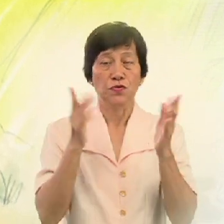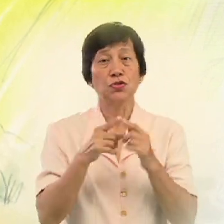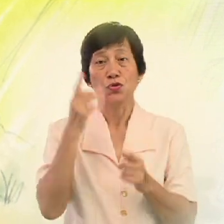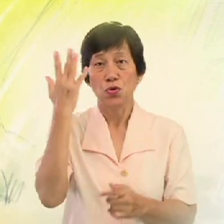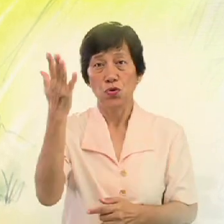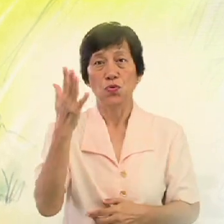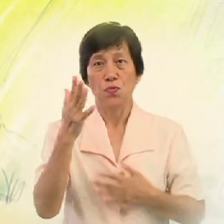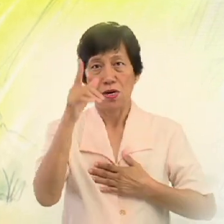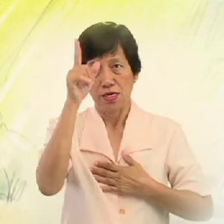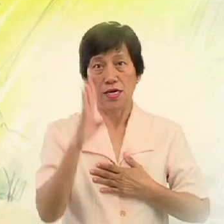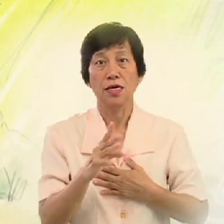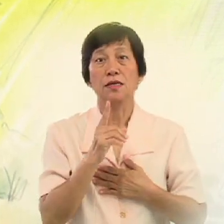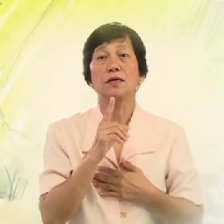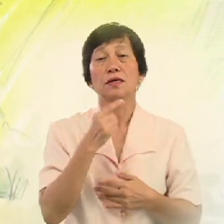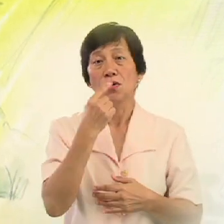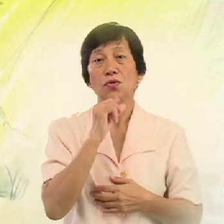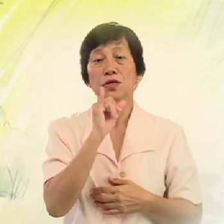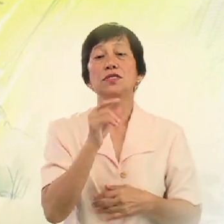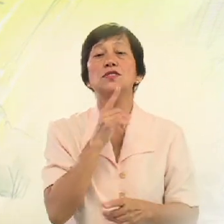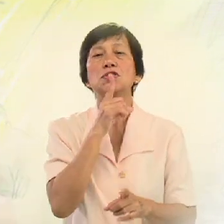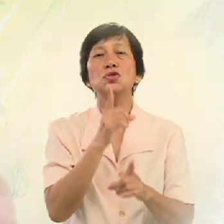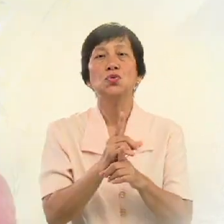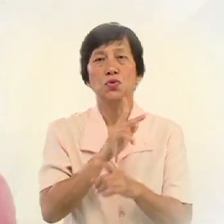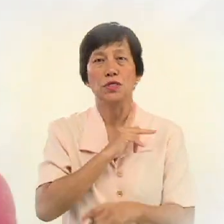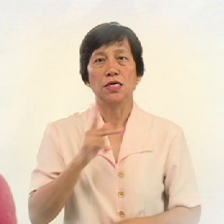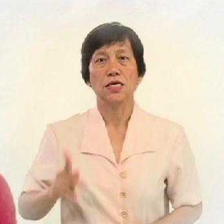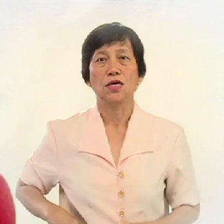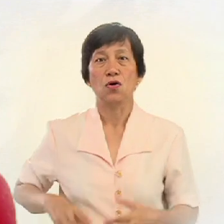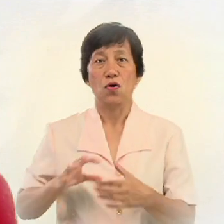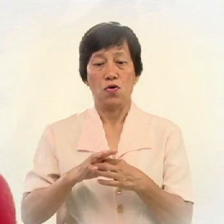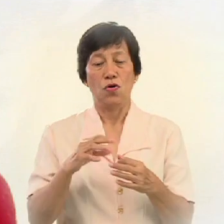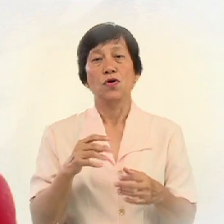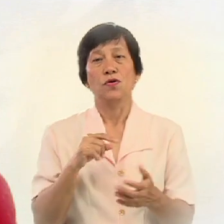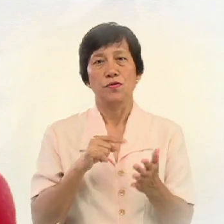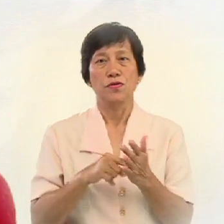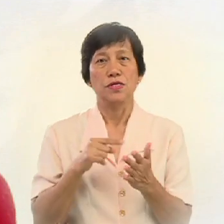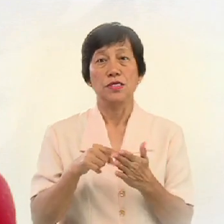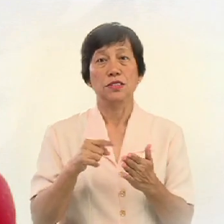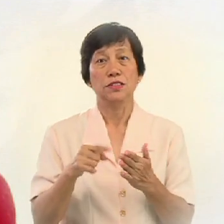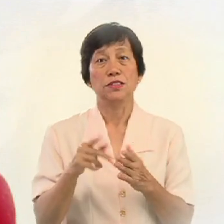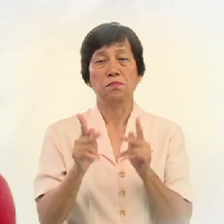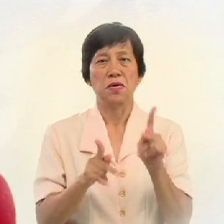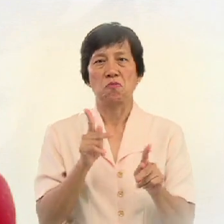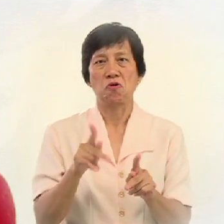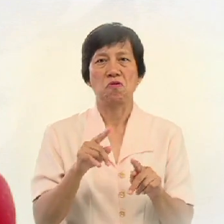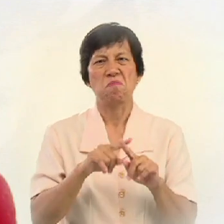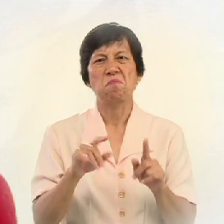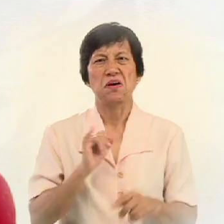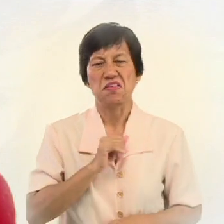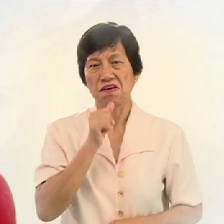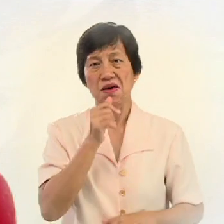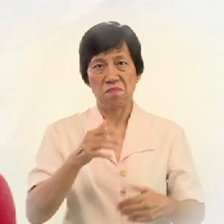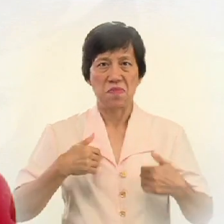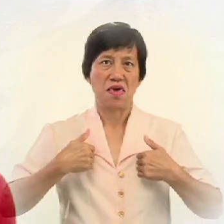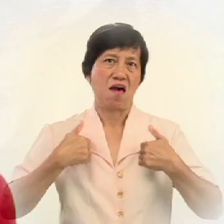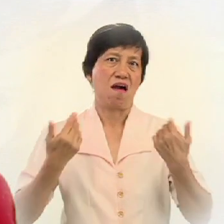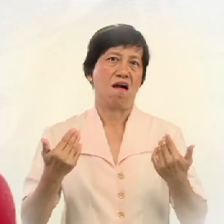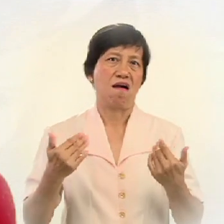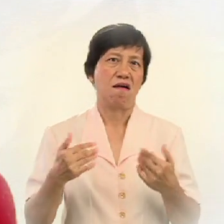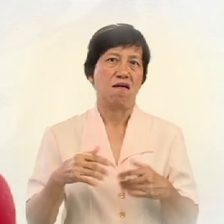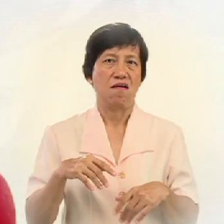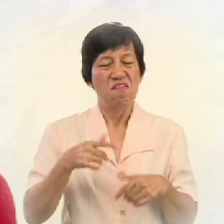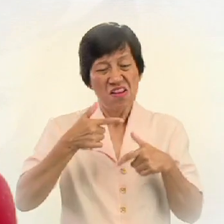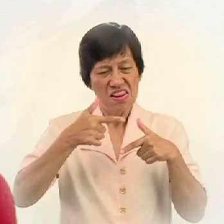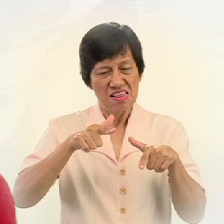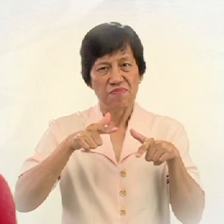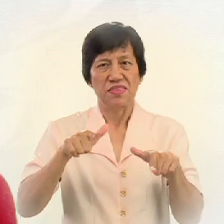is the real King of this people. But I am young. I am limited.